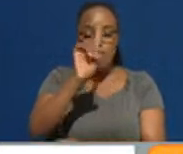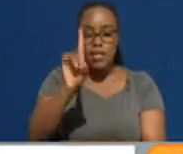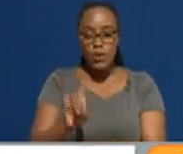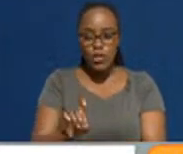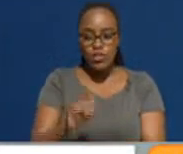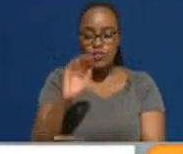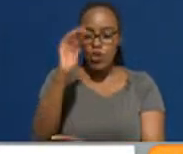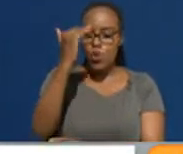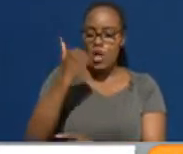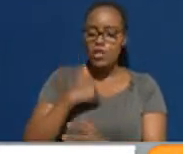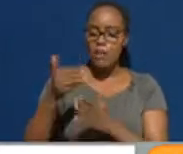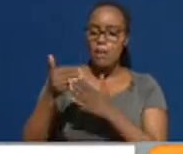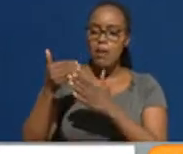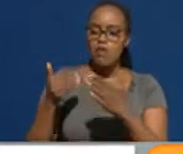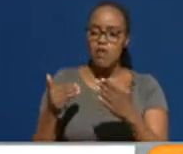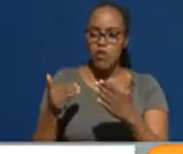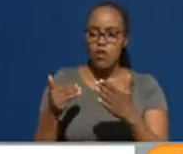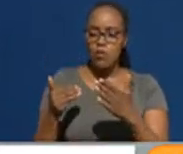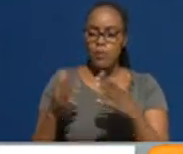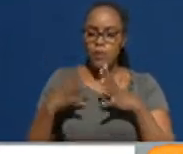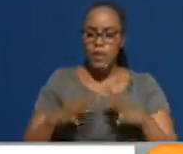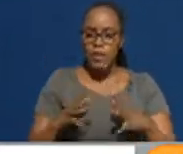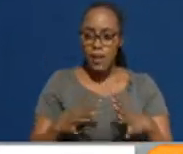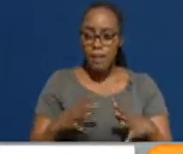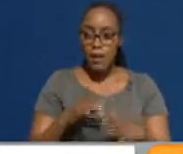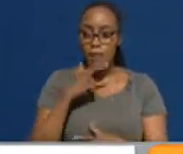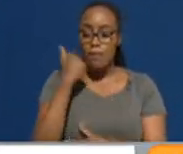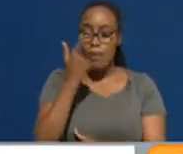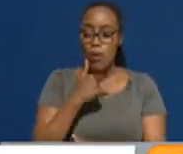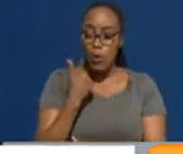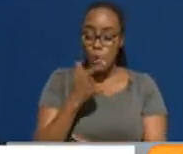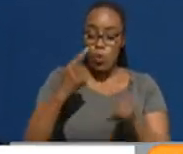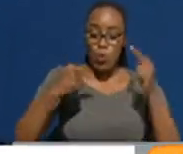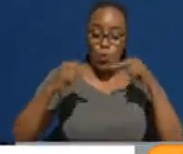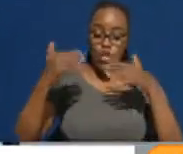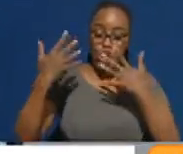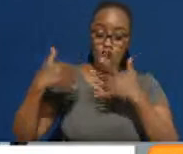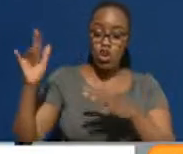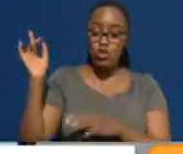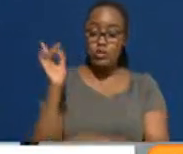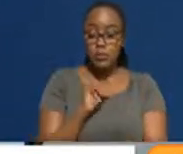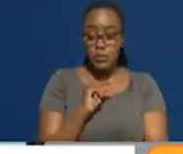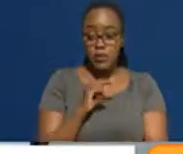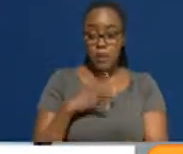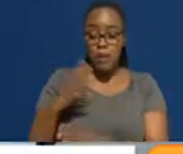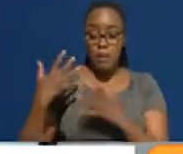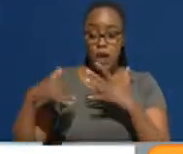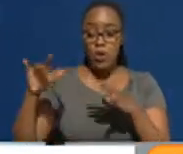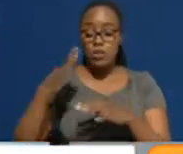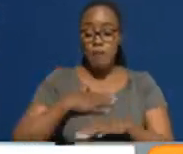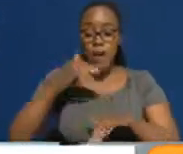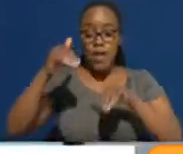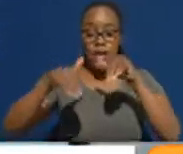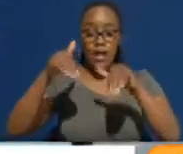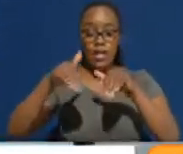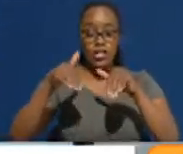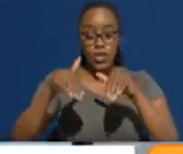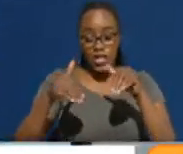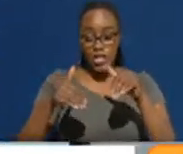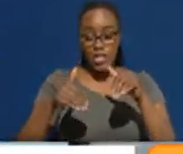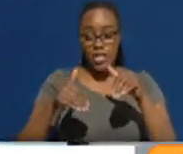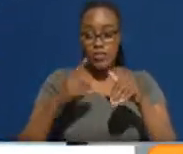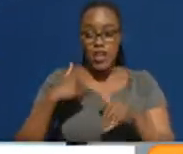you asked me before. The people who win or lose, the people who lost in my election, are